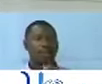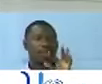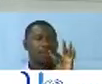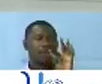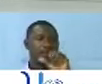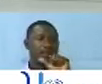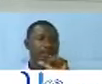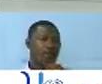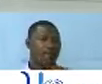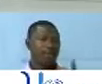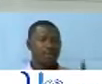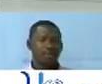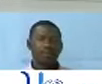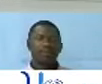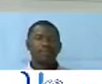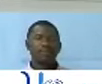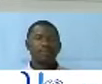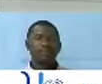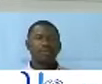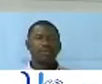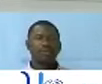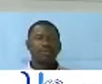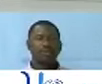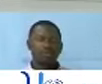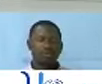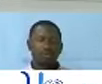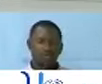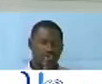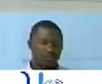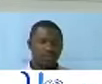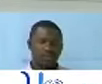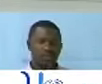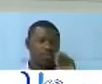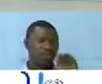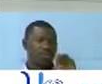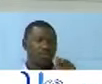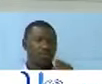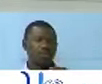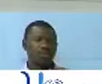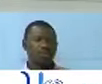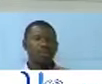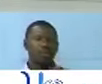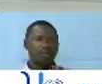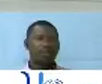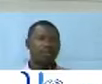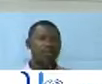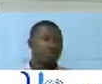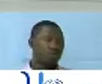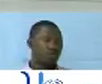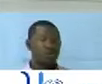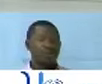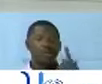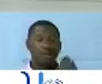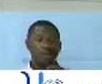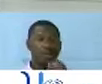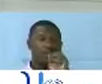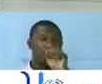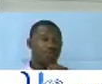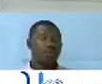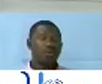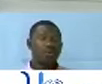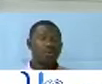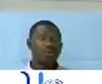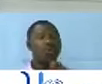So through that, I was called and told, you know, we like your uncle and everything else, so be careful. They even told me what I said in the